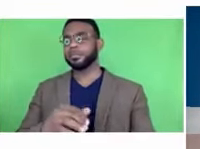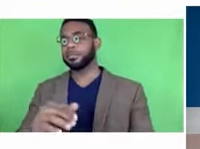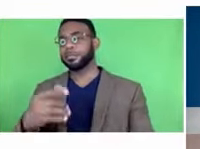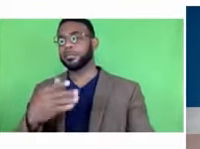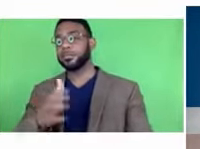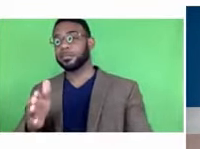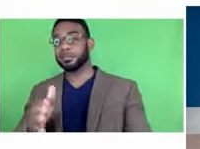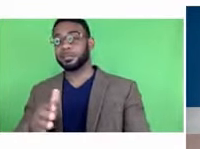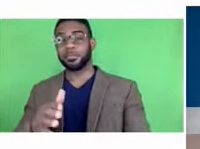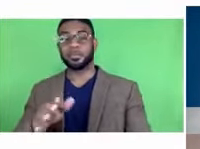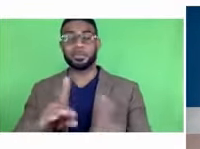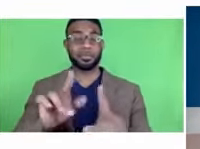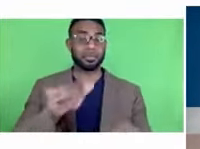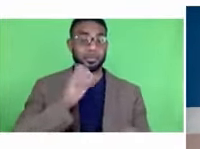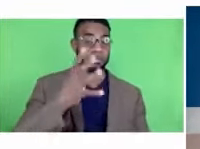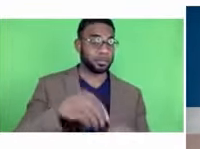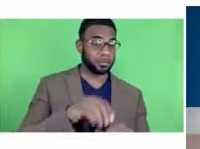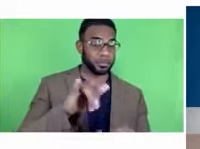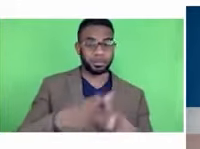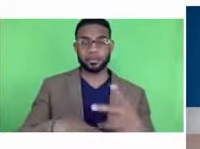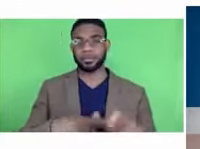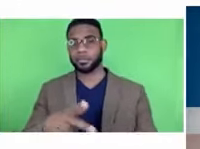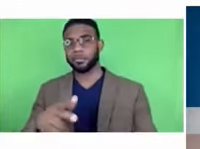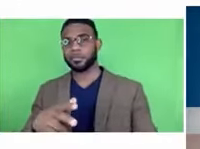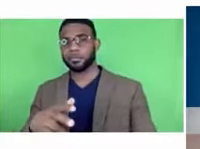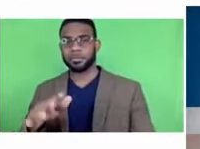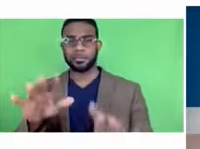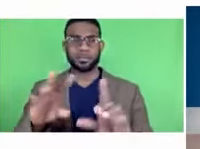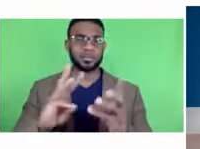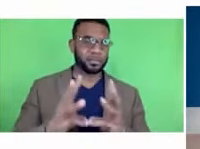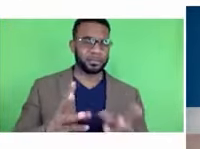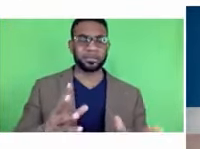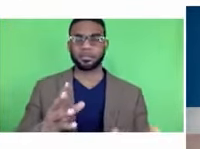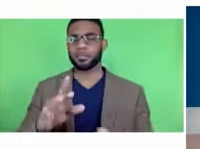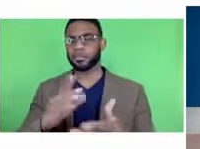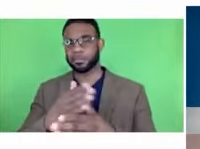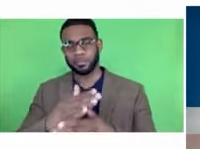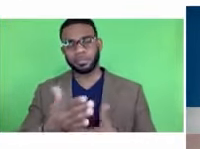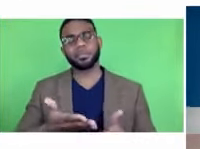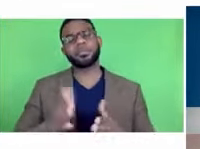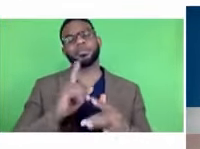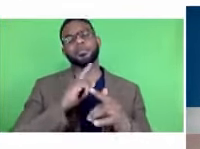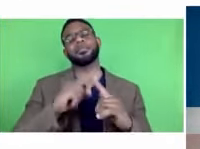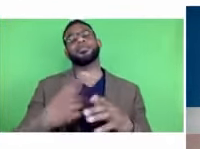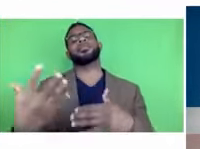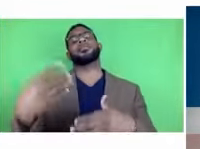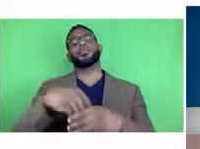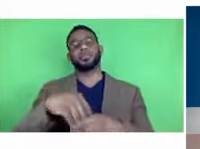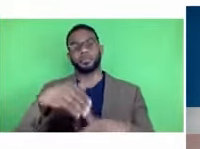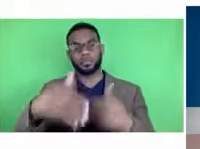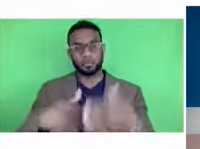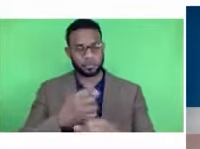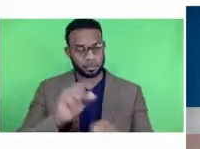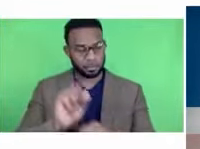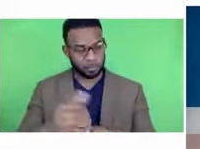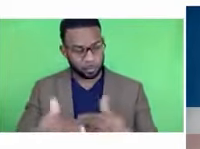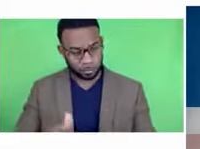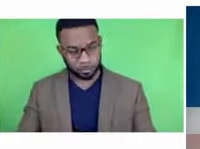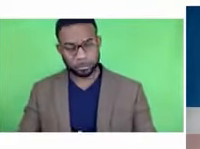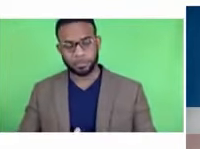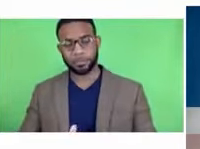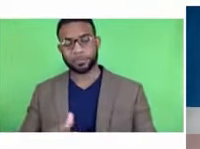disability is not included into that sort of planning. And so disclosure, again, allows that to be included into safe work procedures.